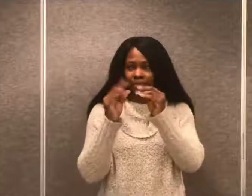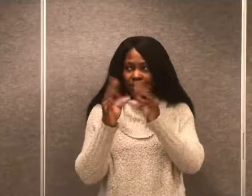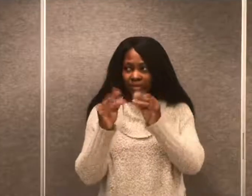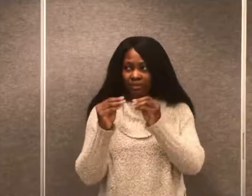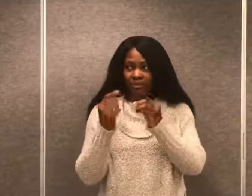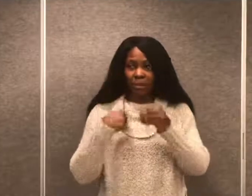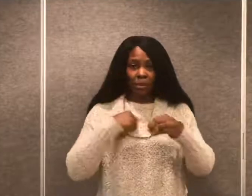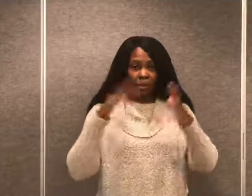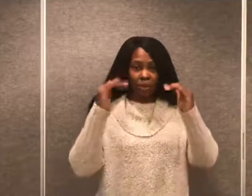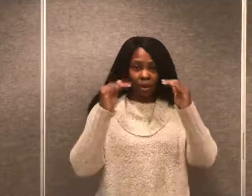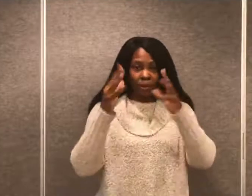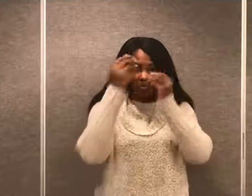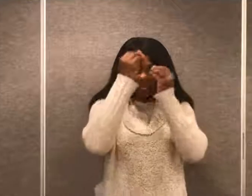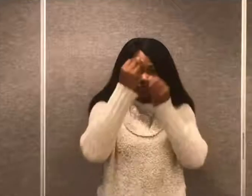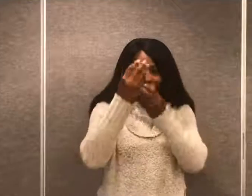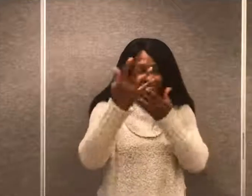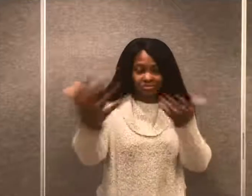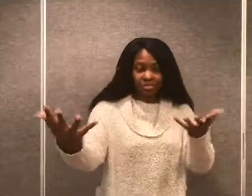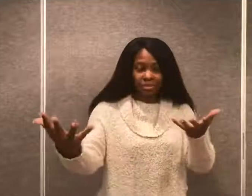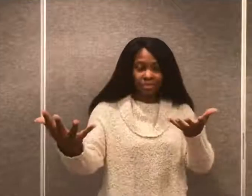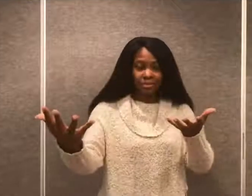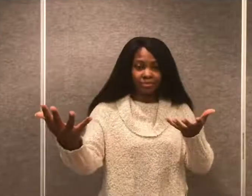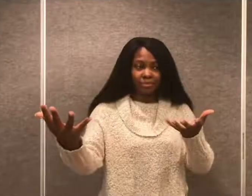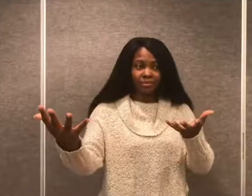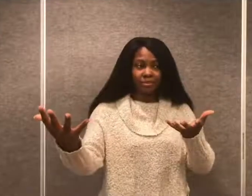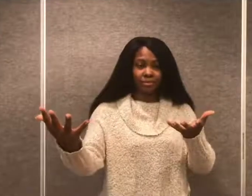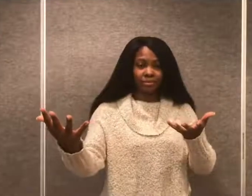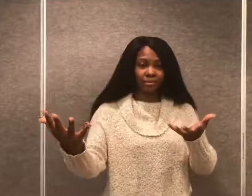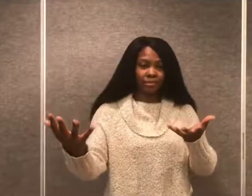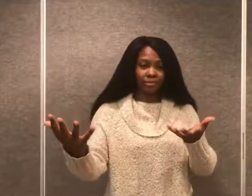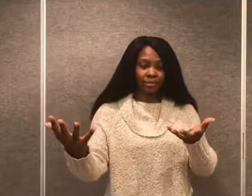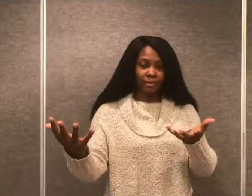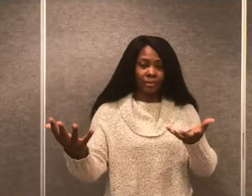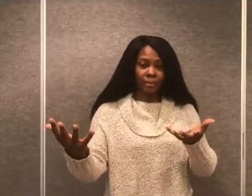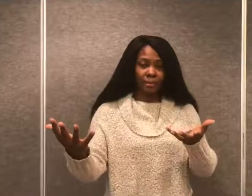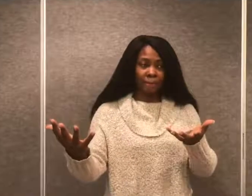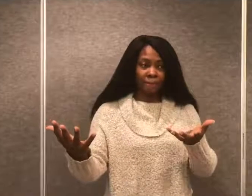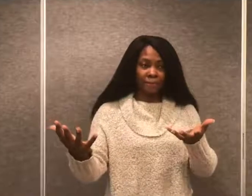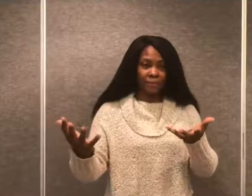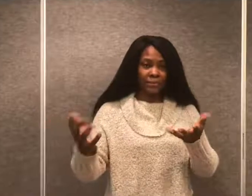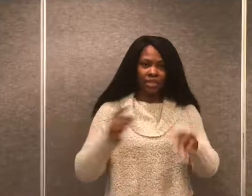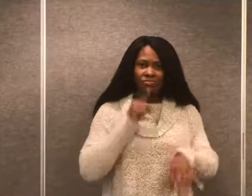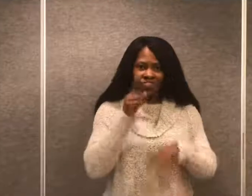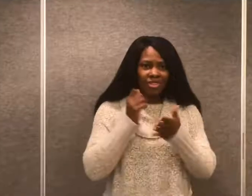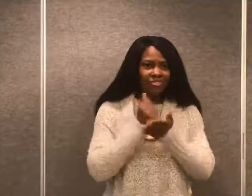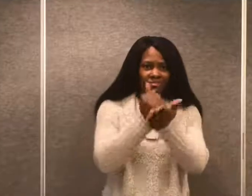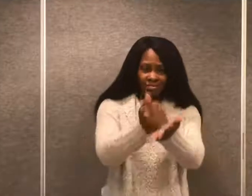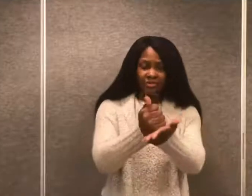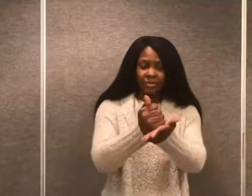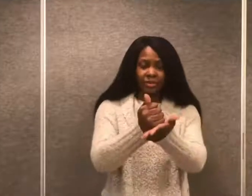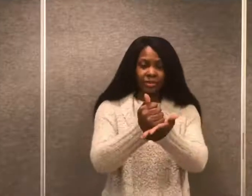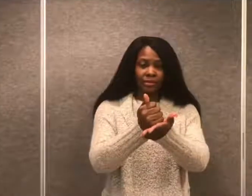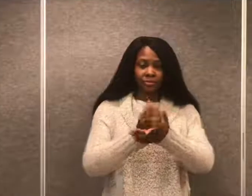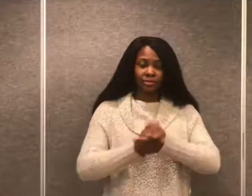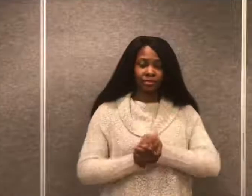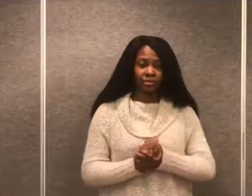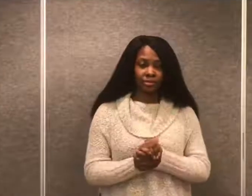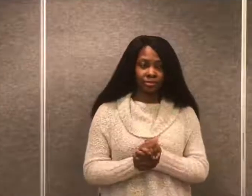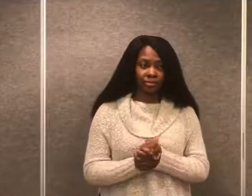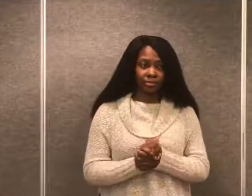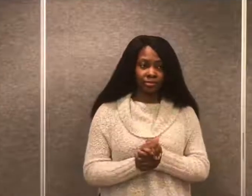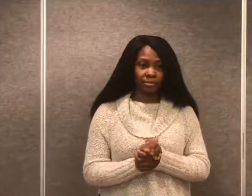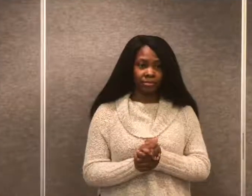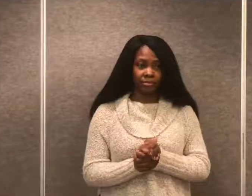that the information that we have been providing that you find it very helpful, as well as